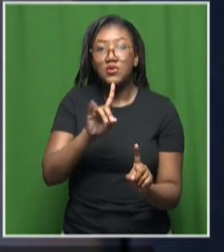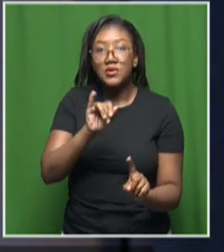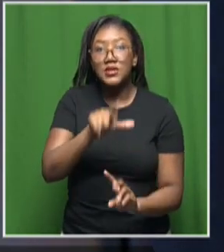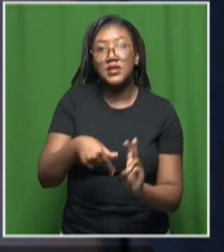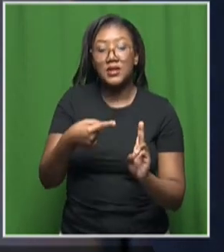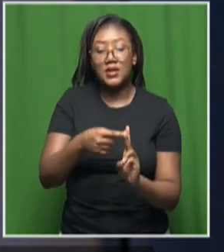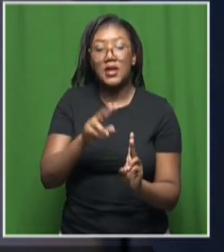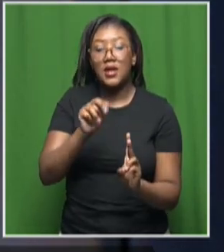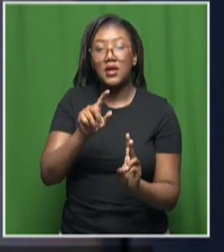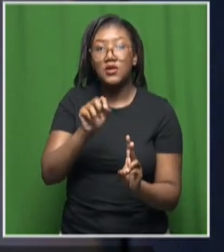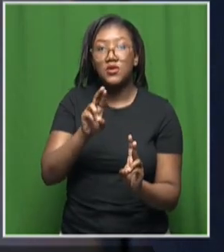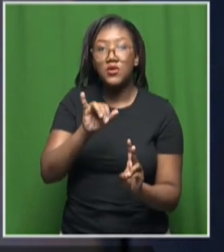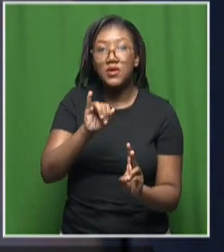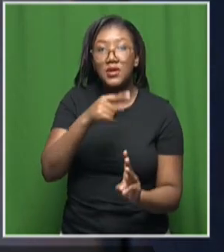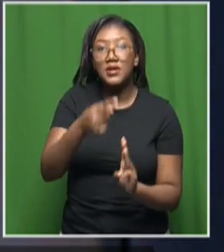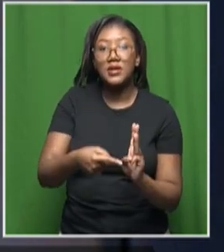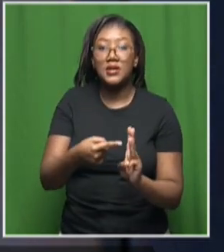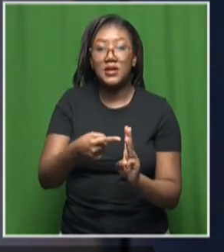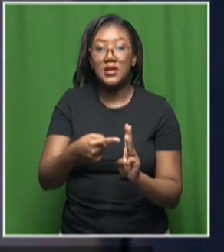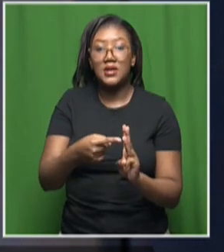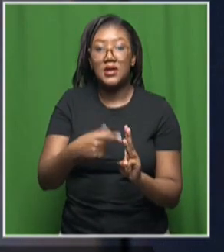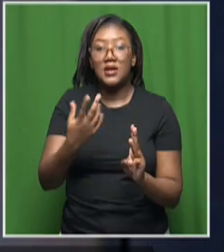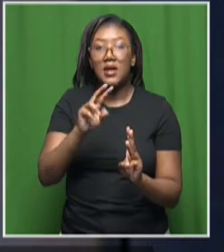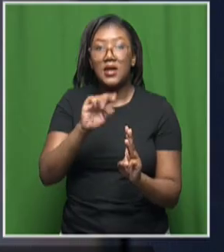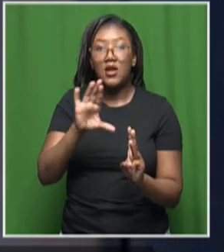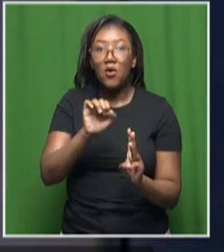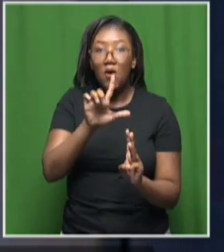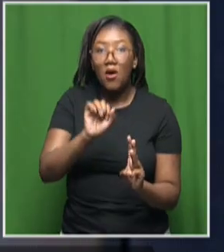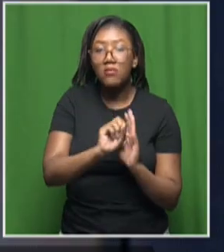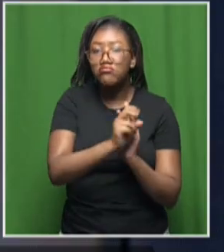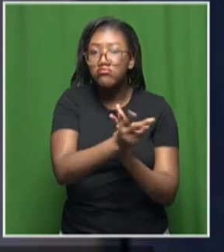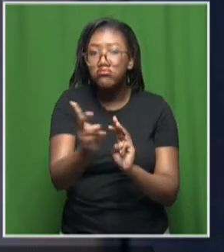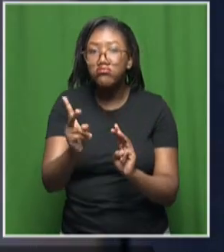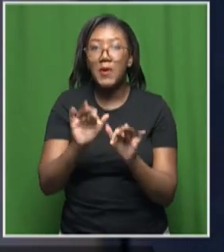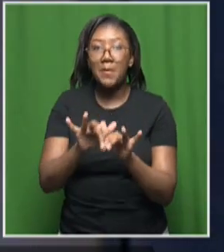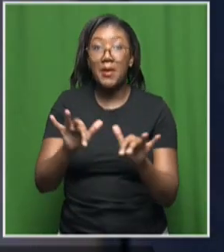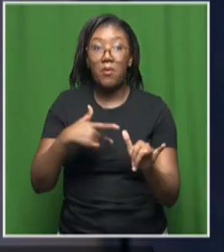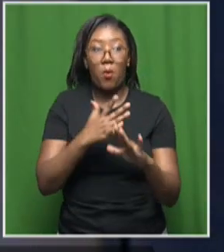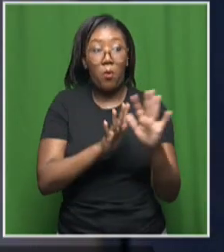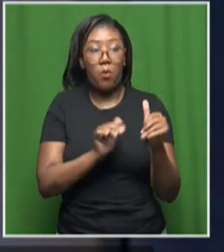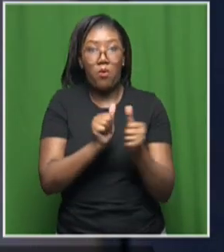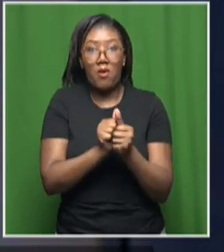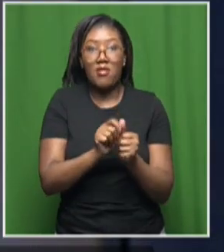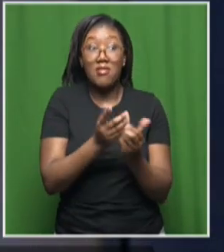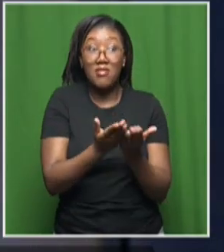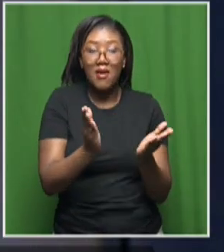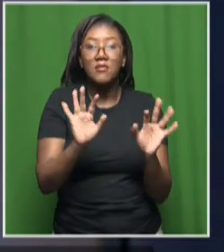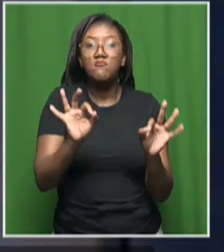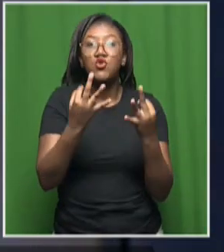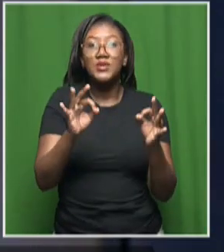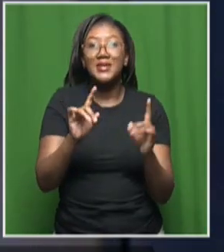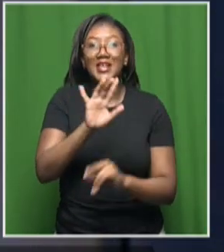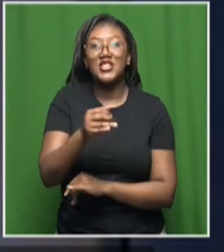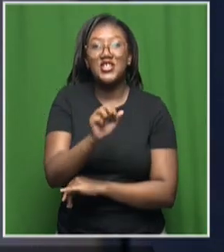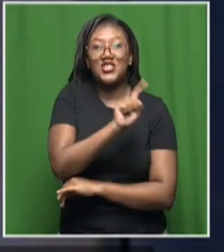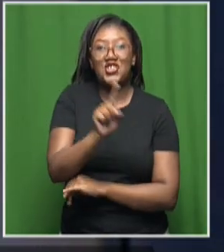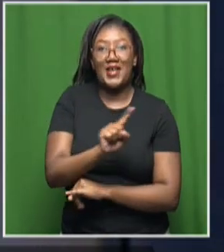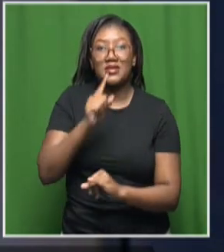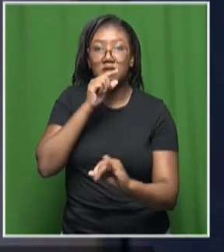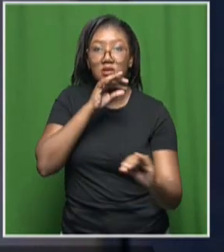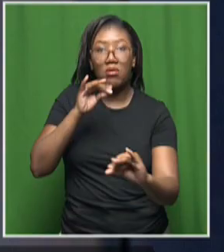Ntuli, Shabaka Hatchings, Nicola Conte, you know, quite a lot of the musicians that